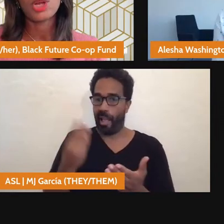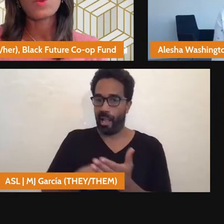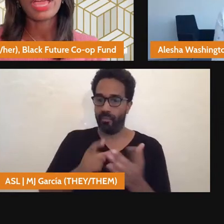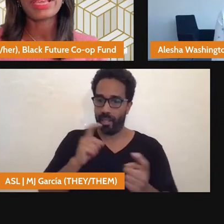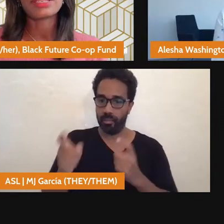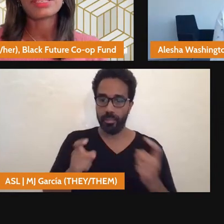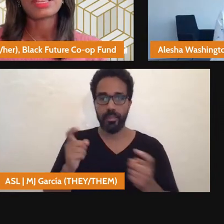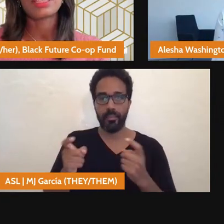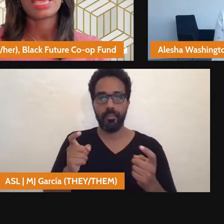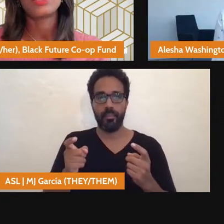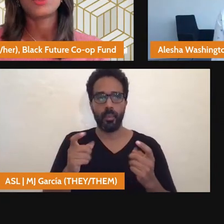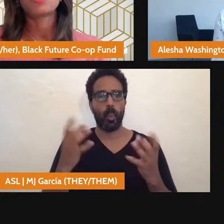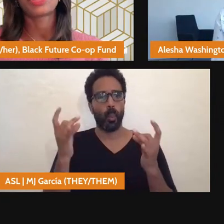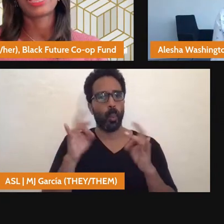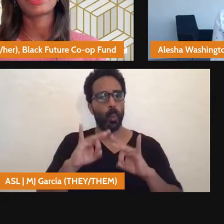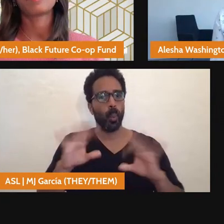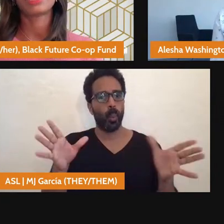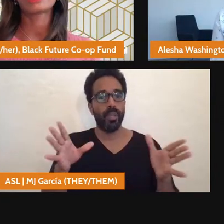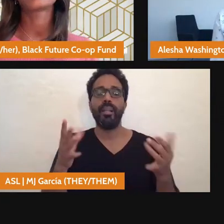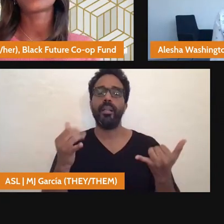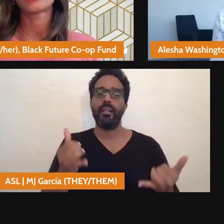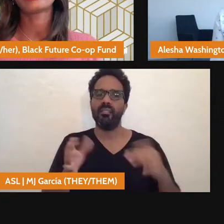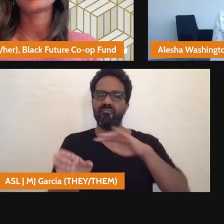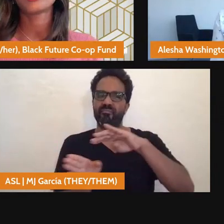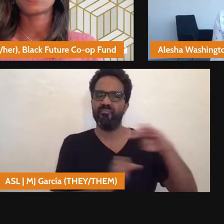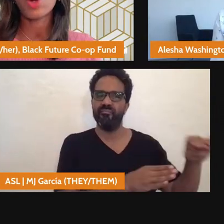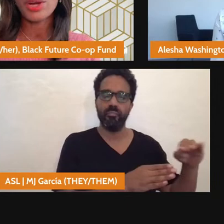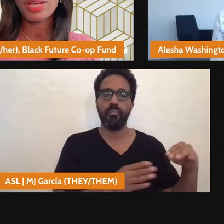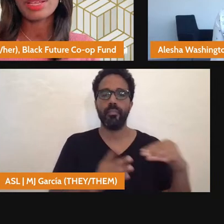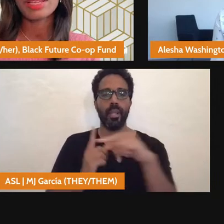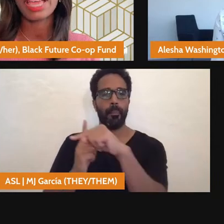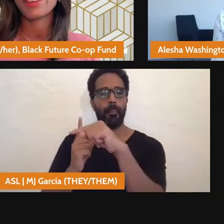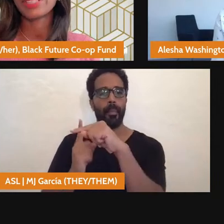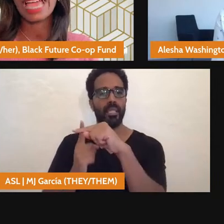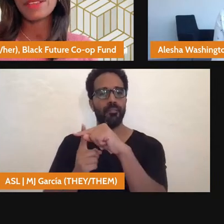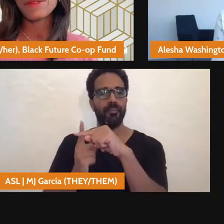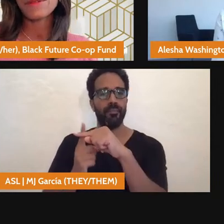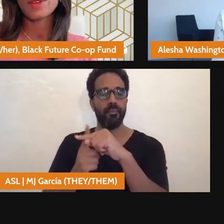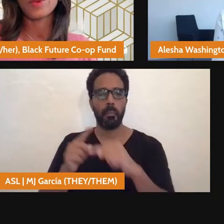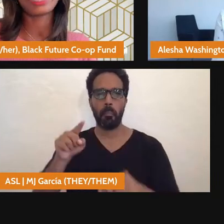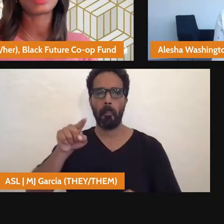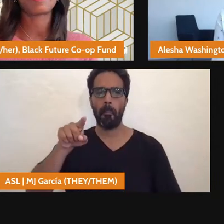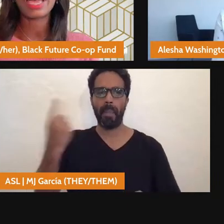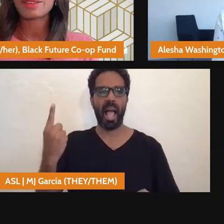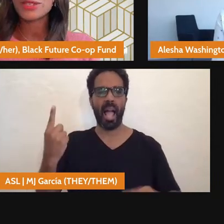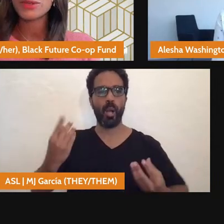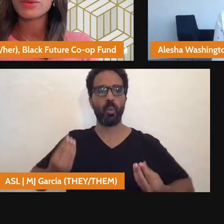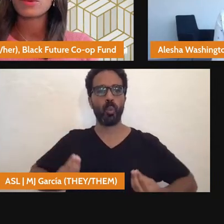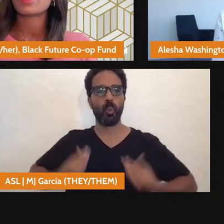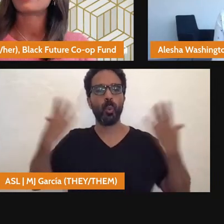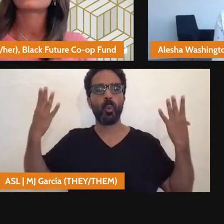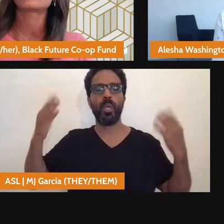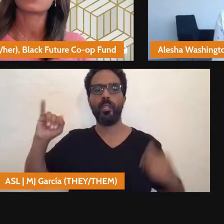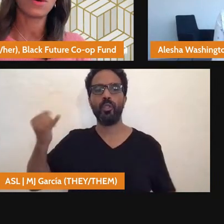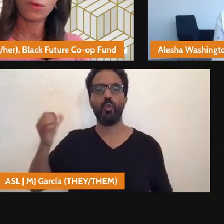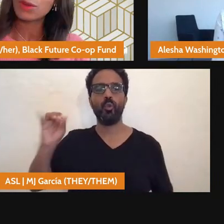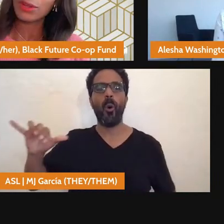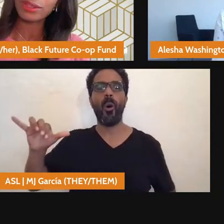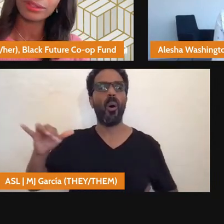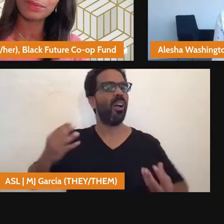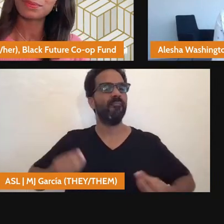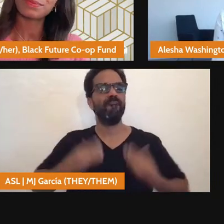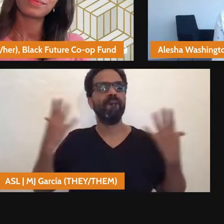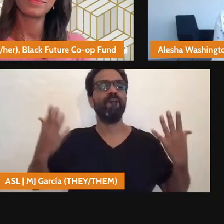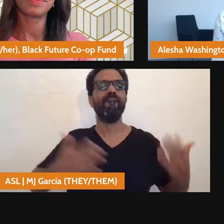what are ways that you bring Black joy to your work and your life What inspires you? What makes you